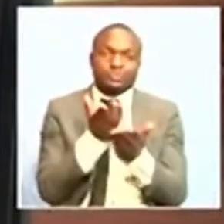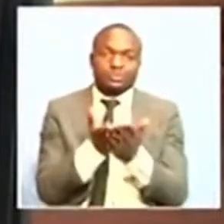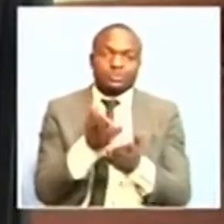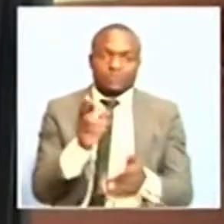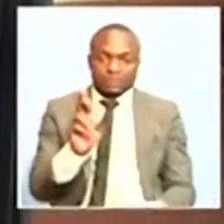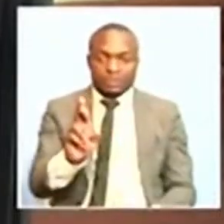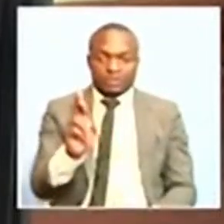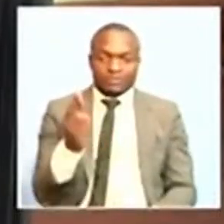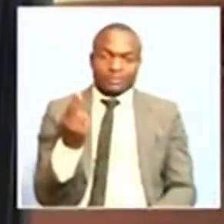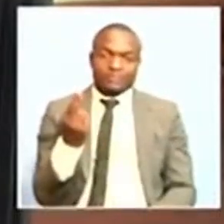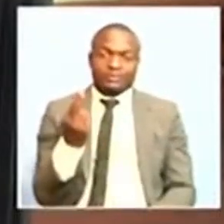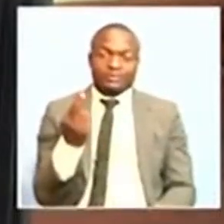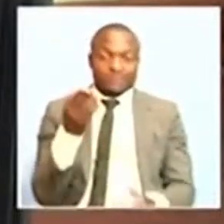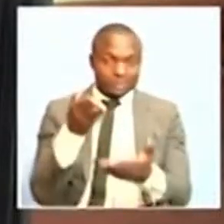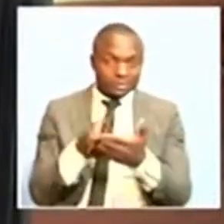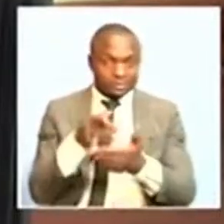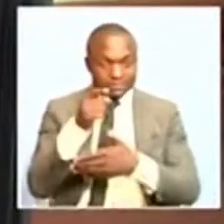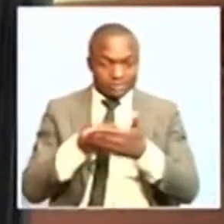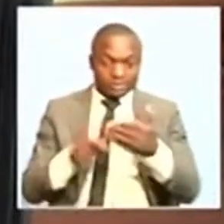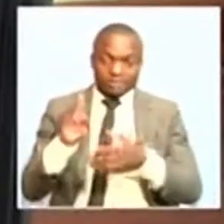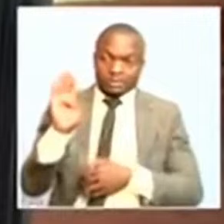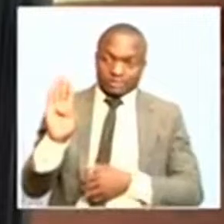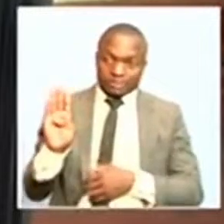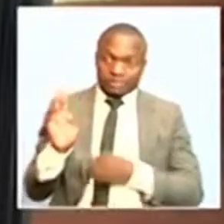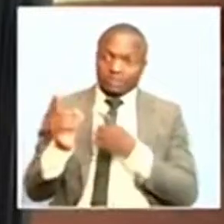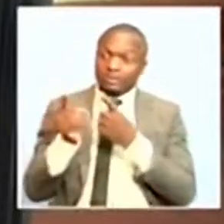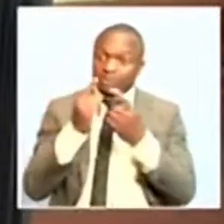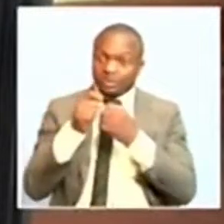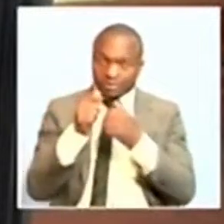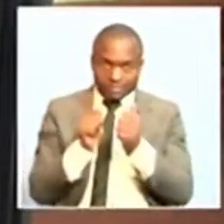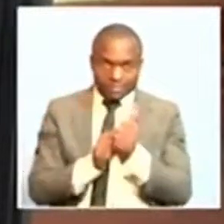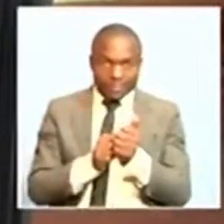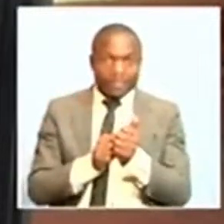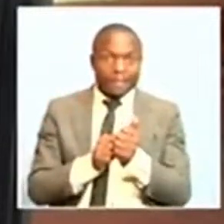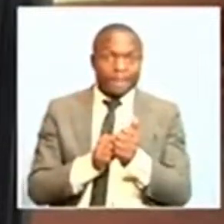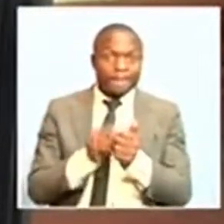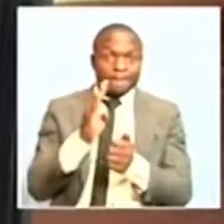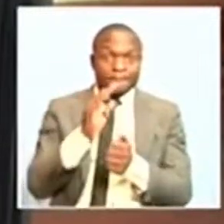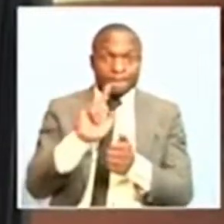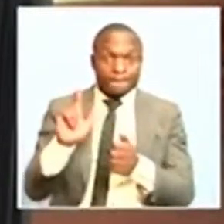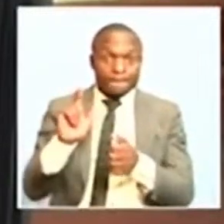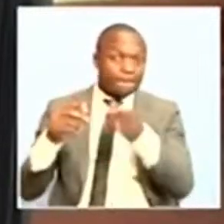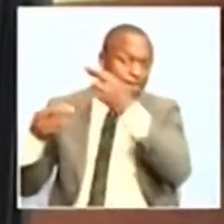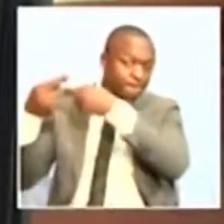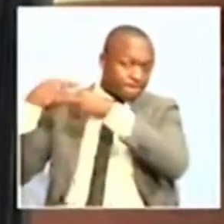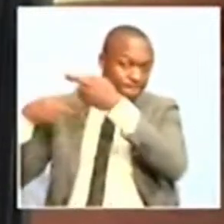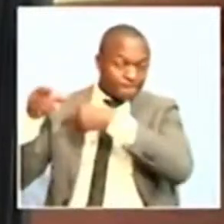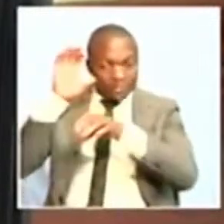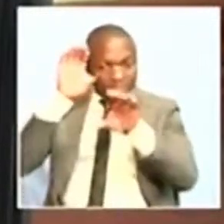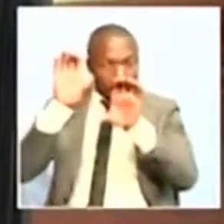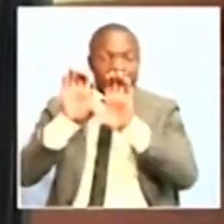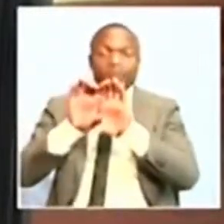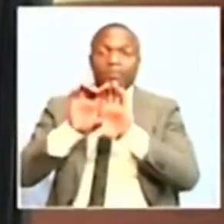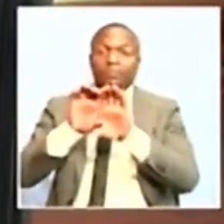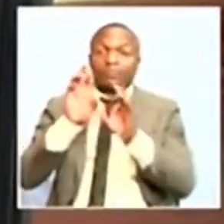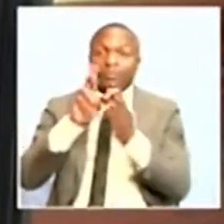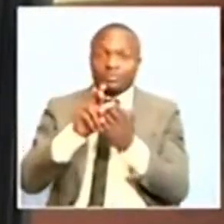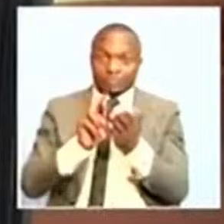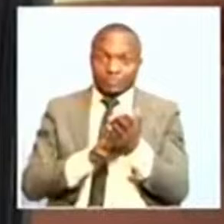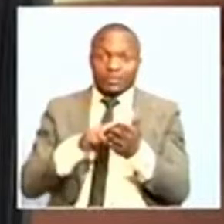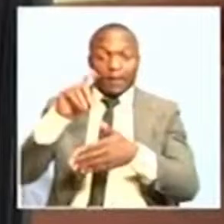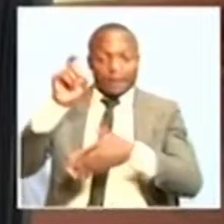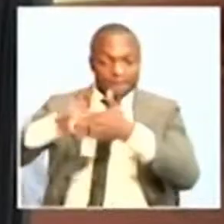refund. This is what B is speaking to. So the bill aims to revise conditions for input tax claims, and this